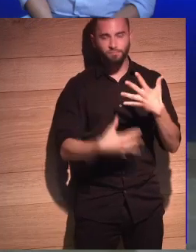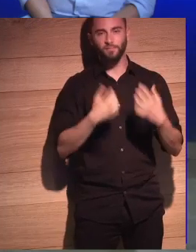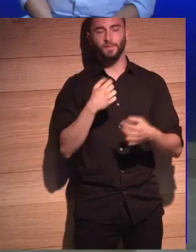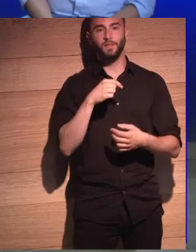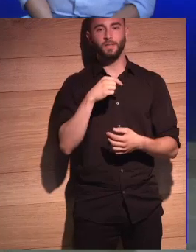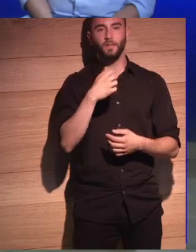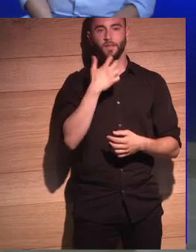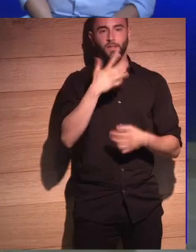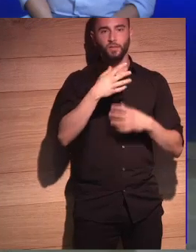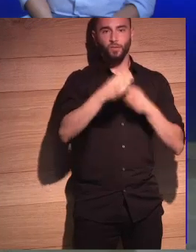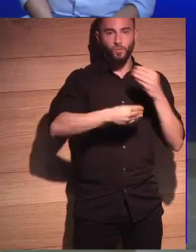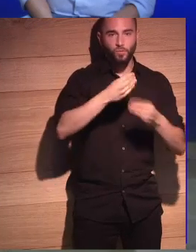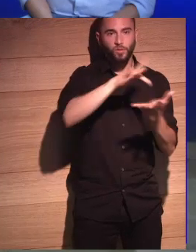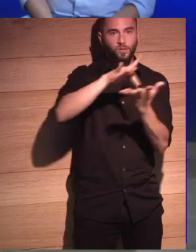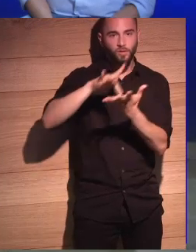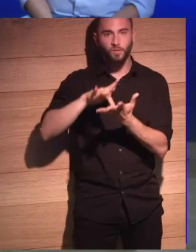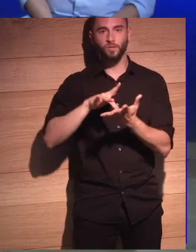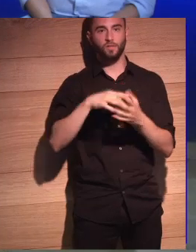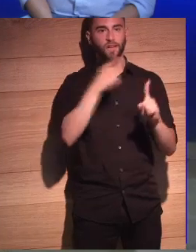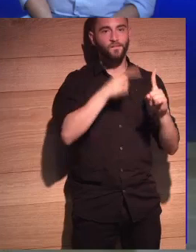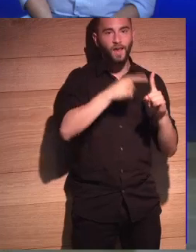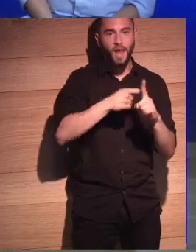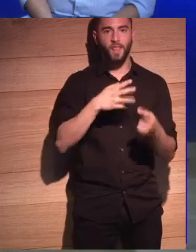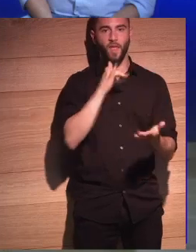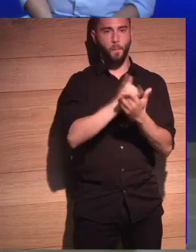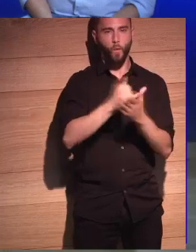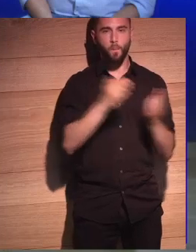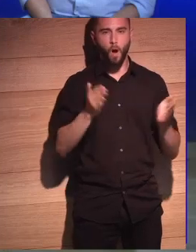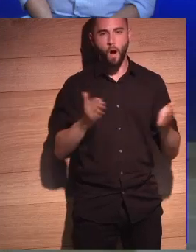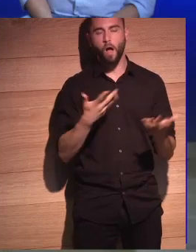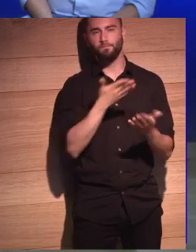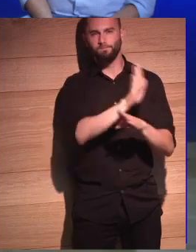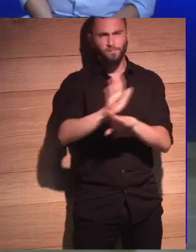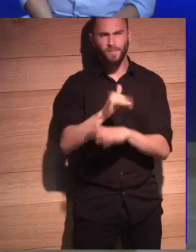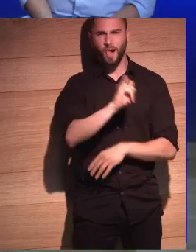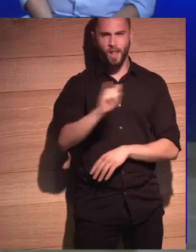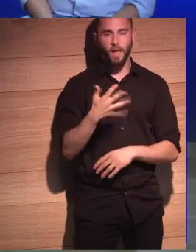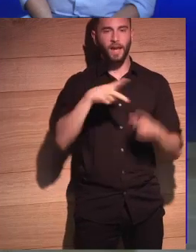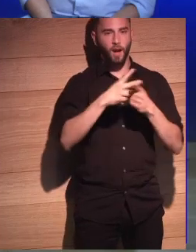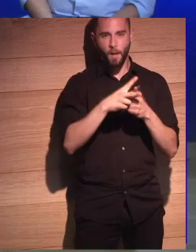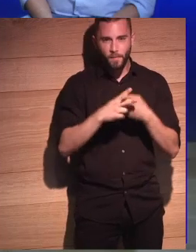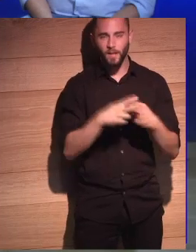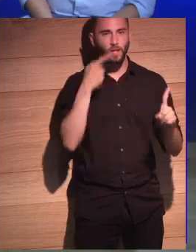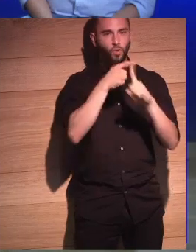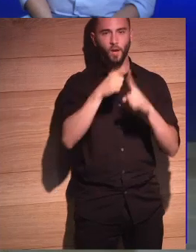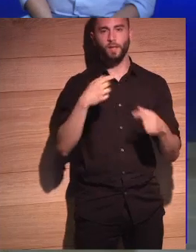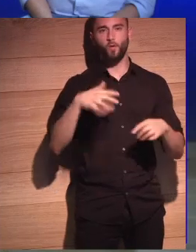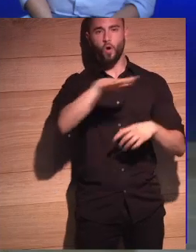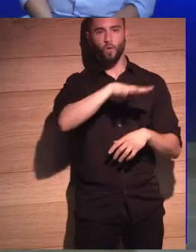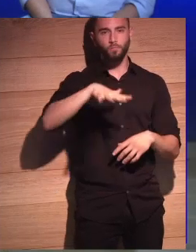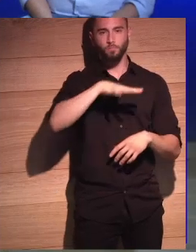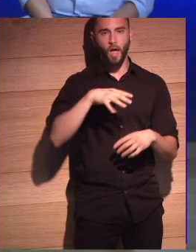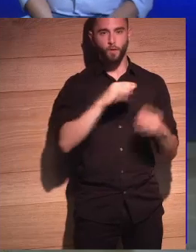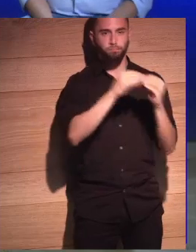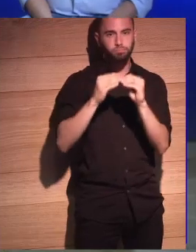where we have use cases, where there are references, where there are pilot projects, where there are tools to design